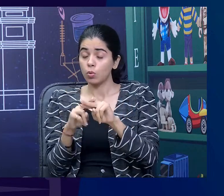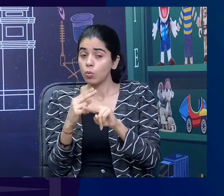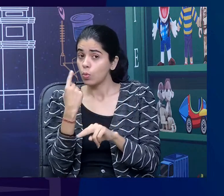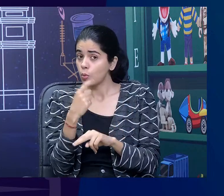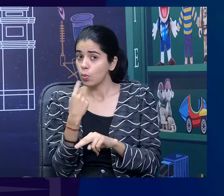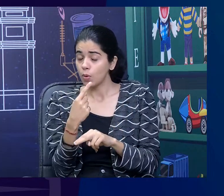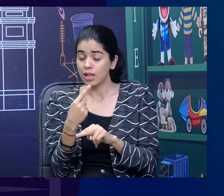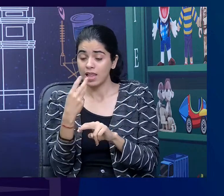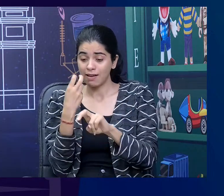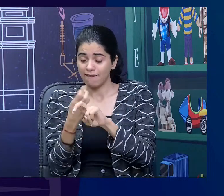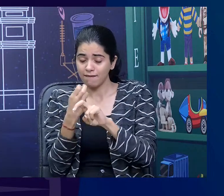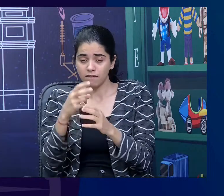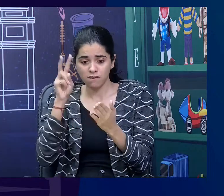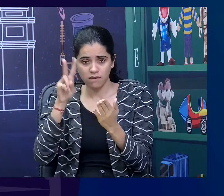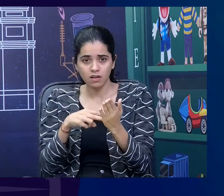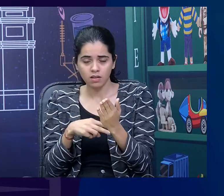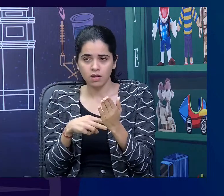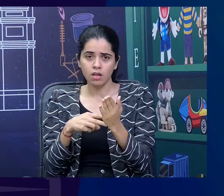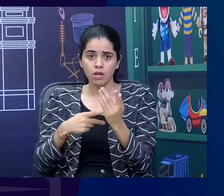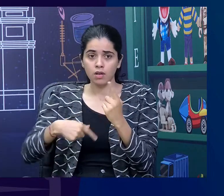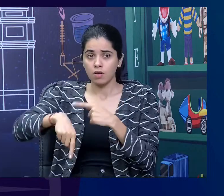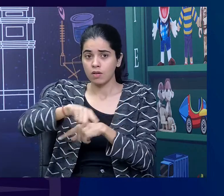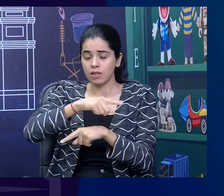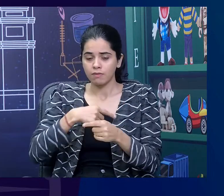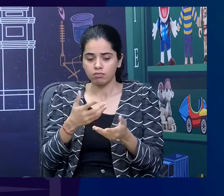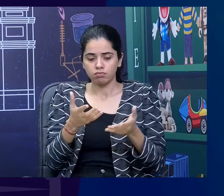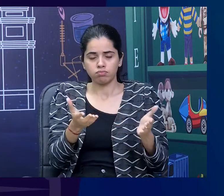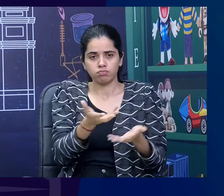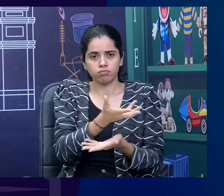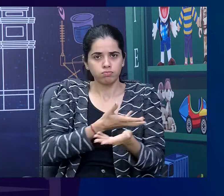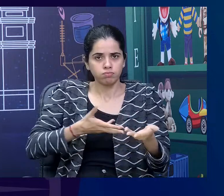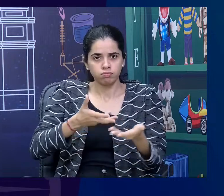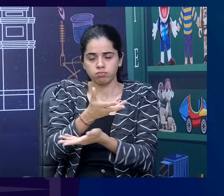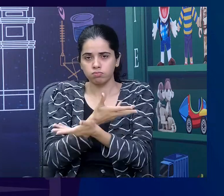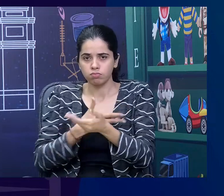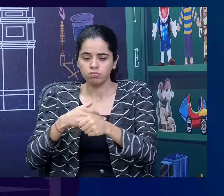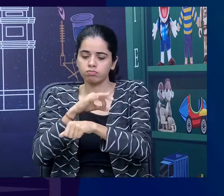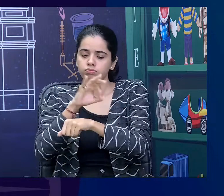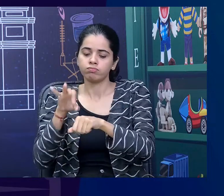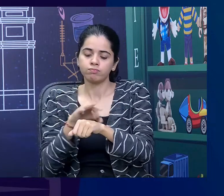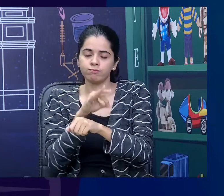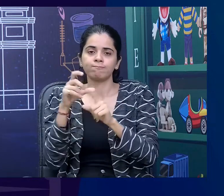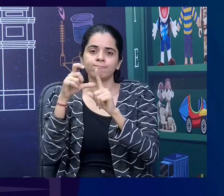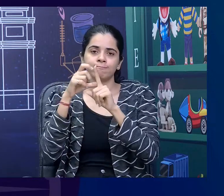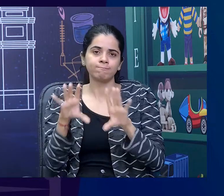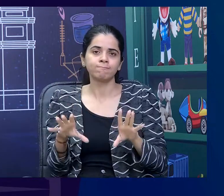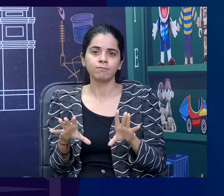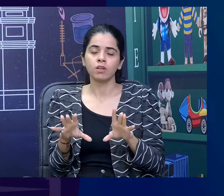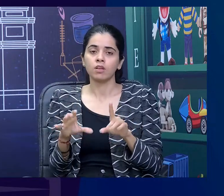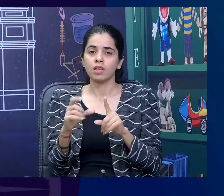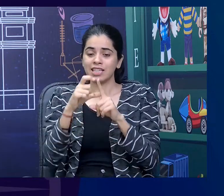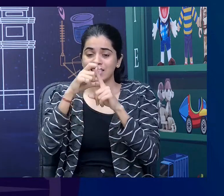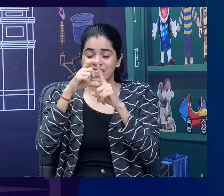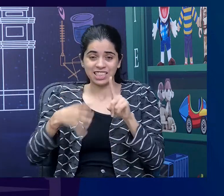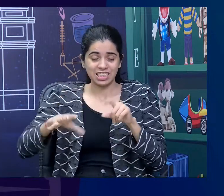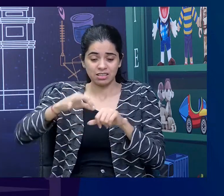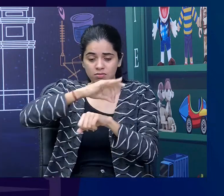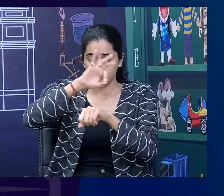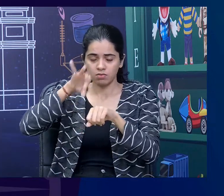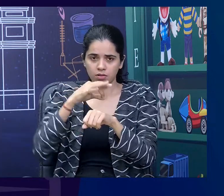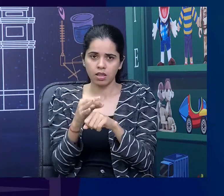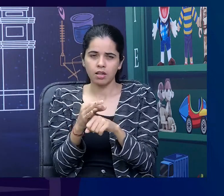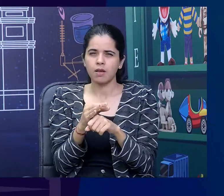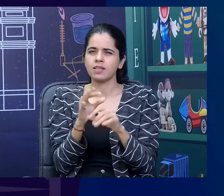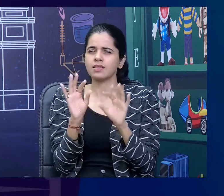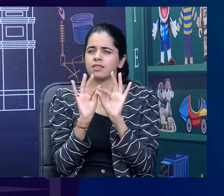reading. So all children are now aware. They have discussed about all these harmful insects. And then the teacher said, let me give you a simple